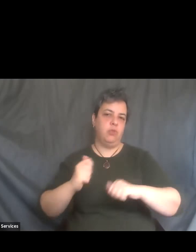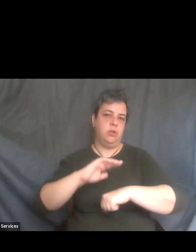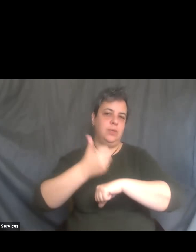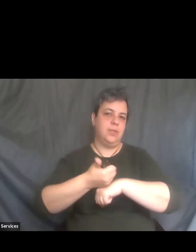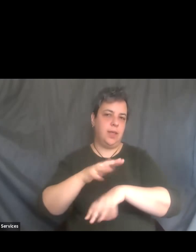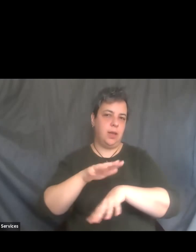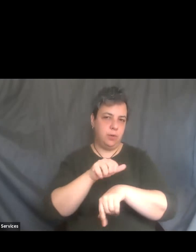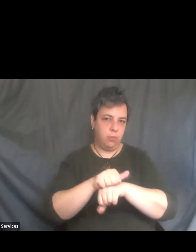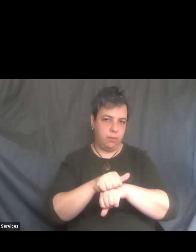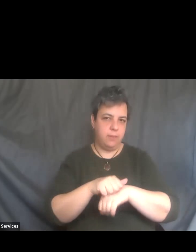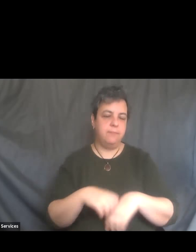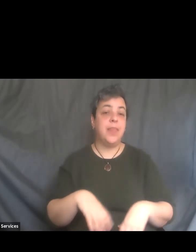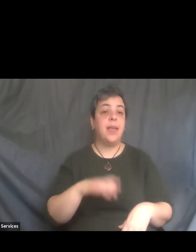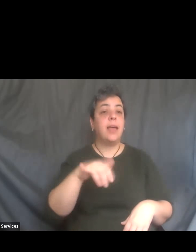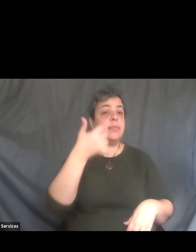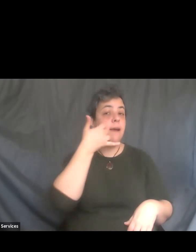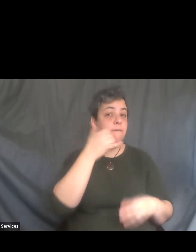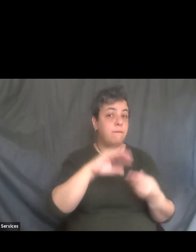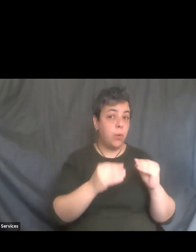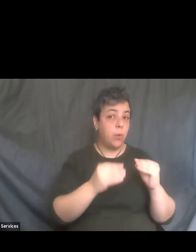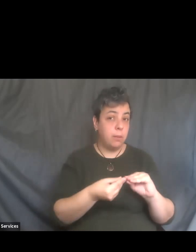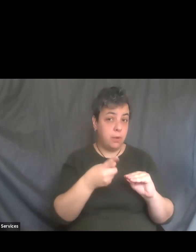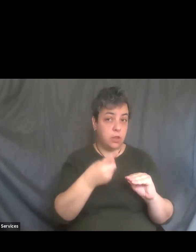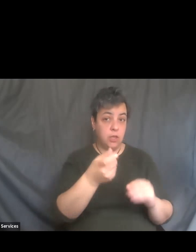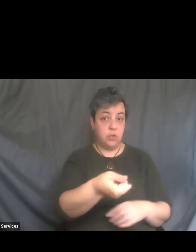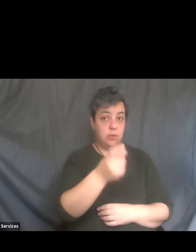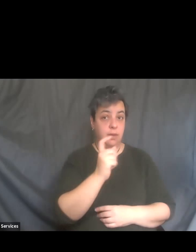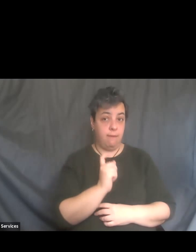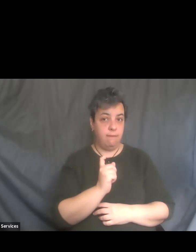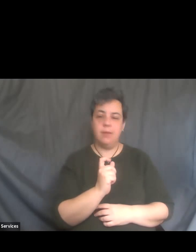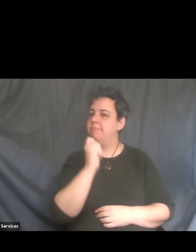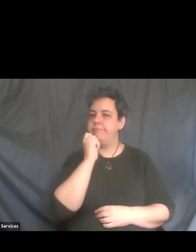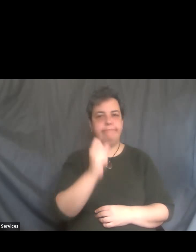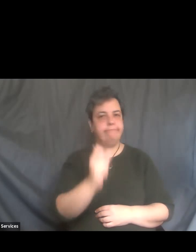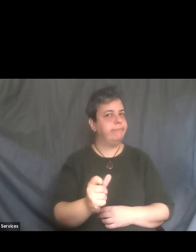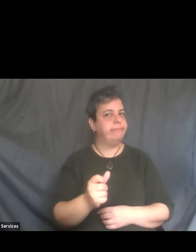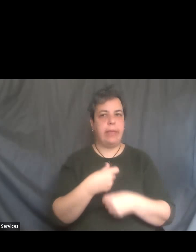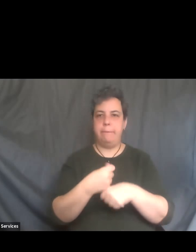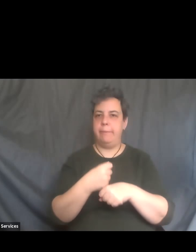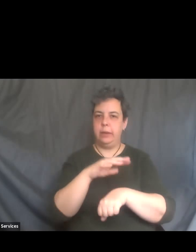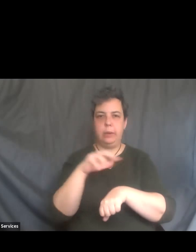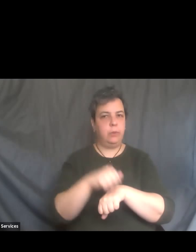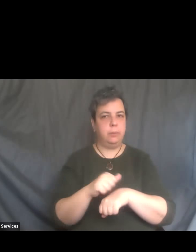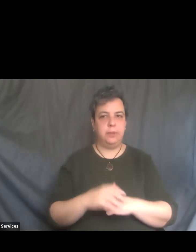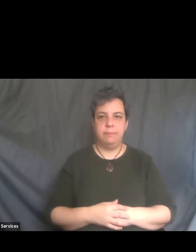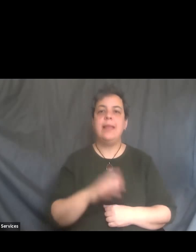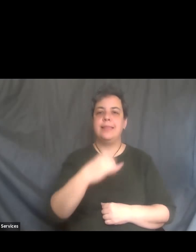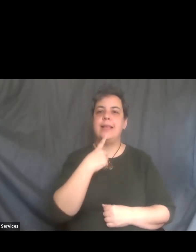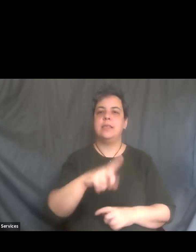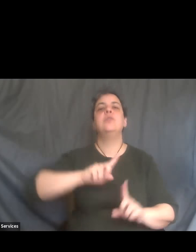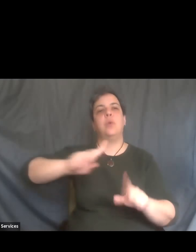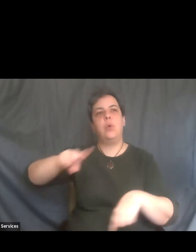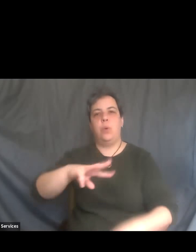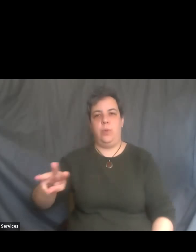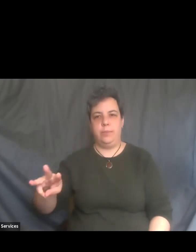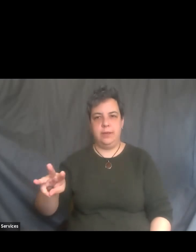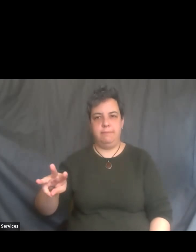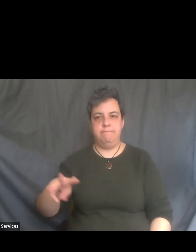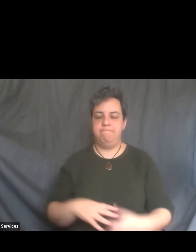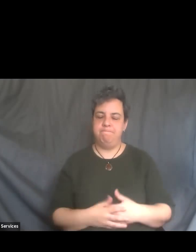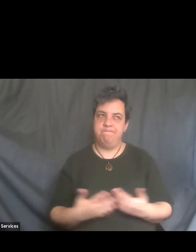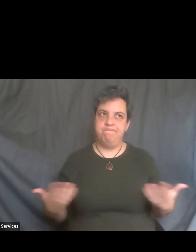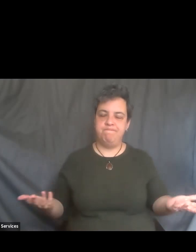phone number that you provide does not take appointments. It directs you to the website. That's number one.